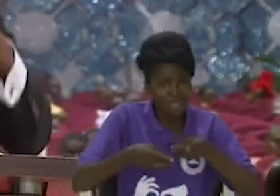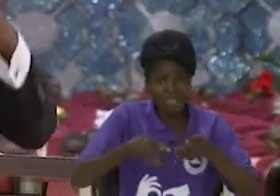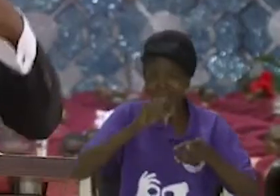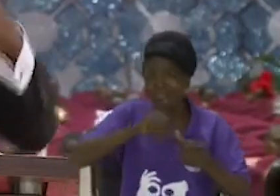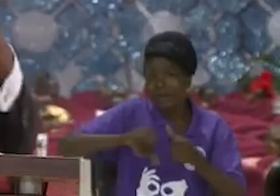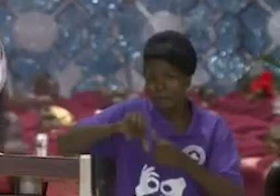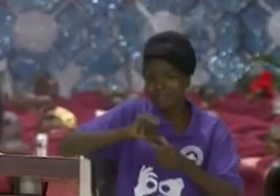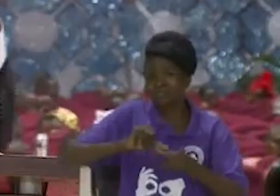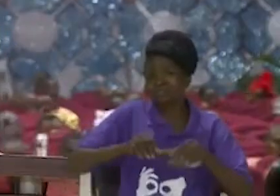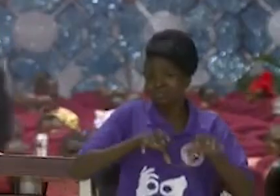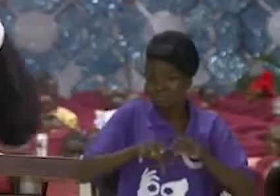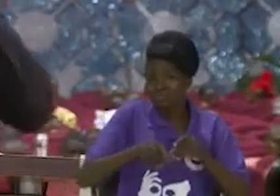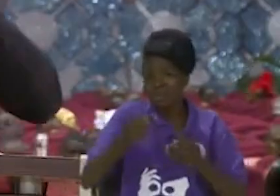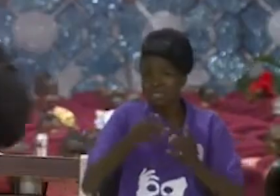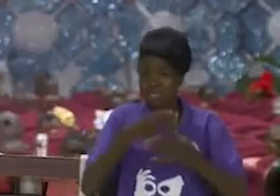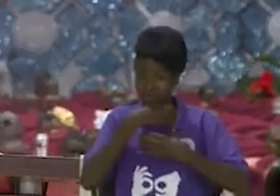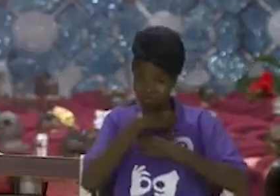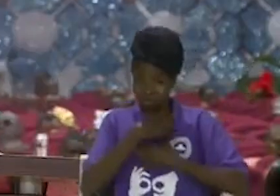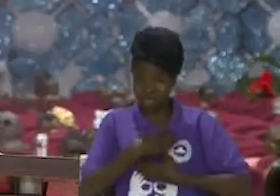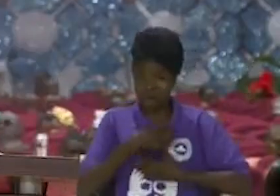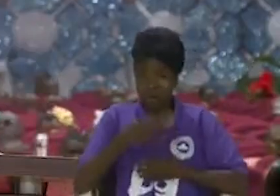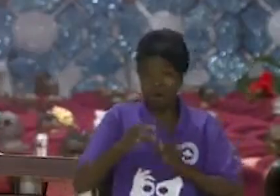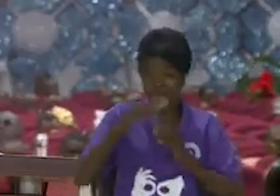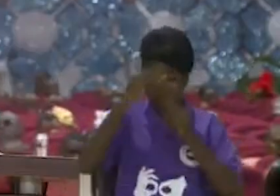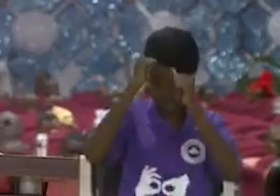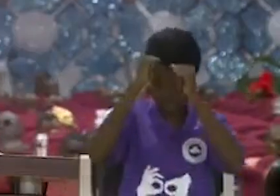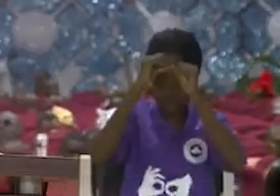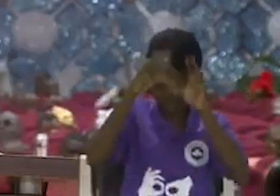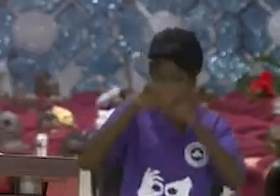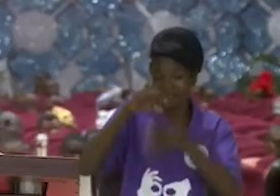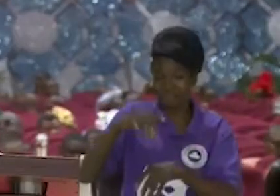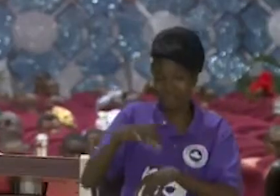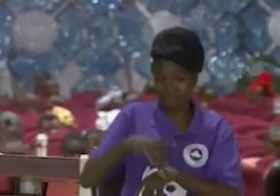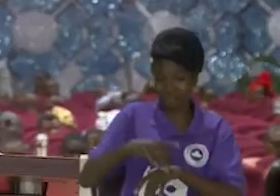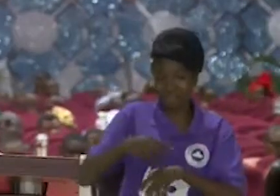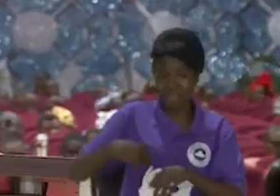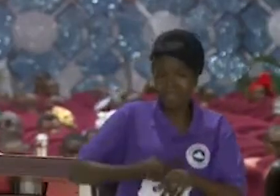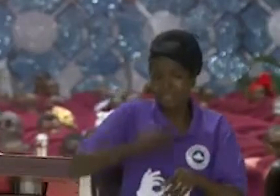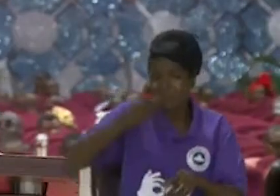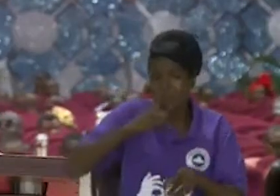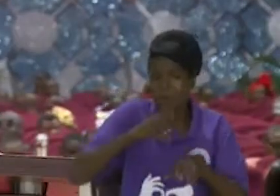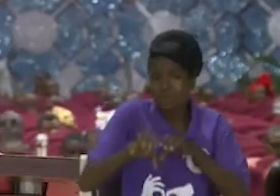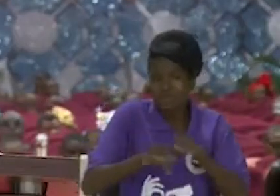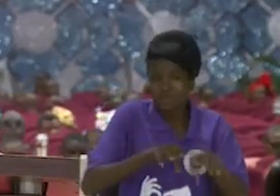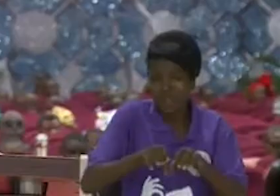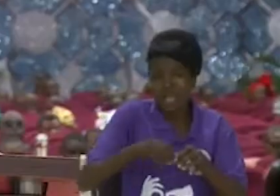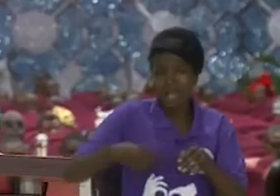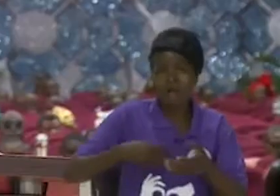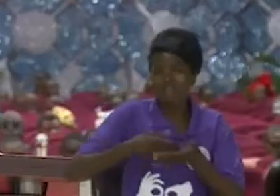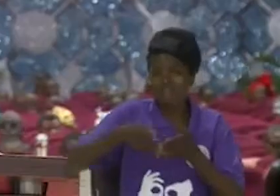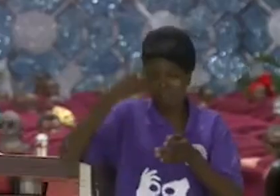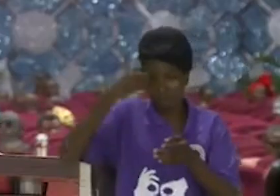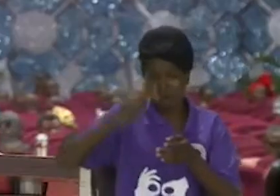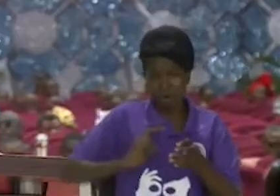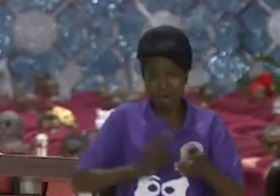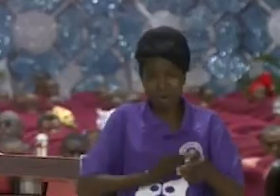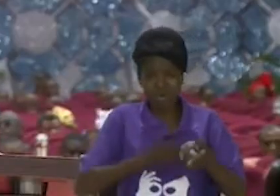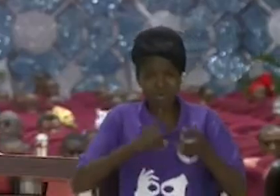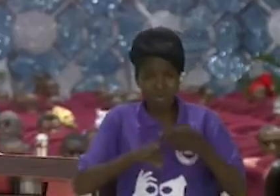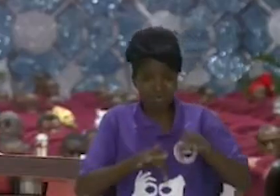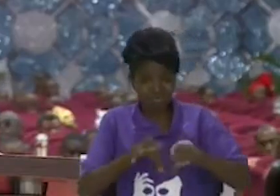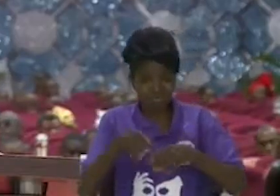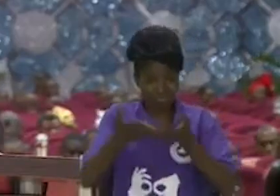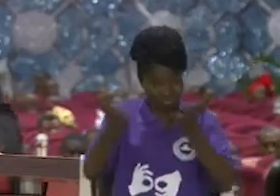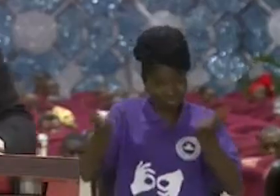on the earth and not doing as it pleases us, our dominion is not for us to do what pleases us, but for what pleases the Father here on